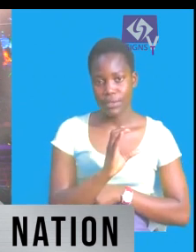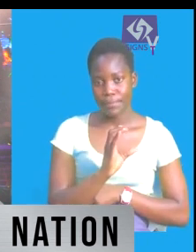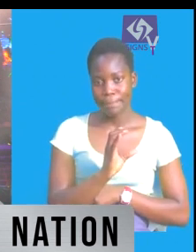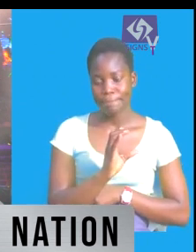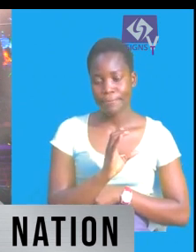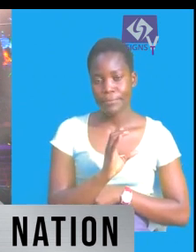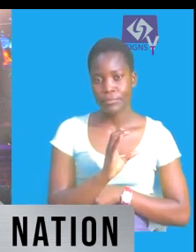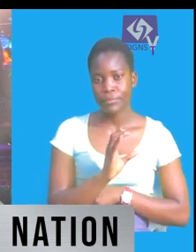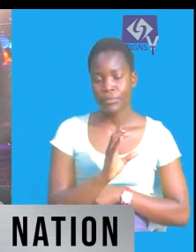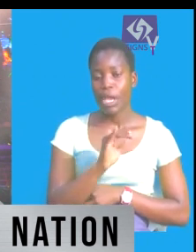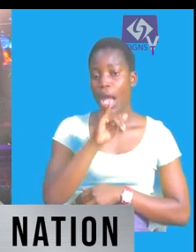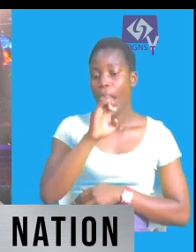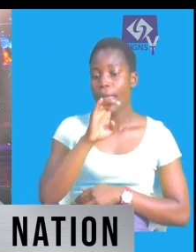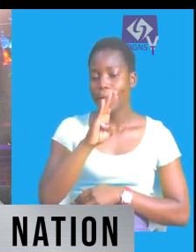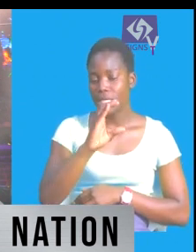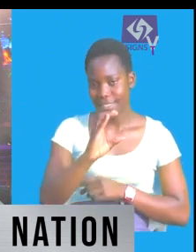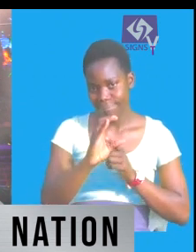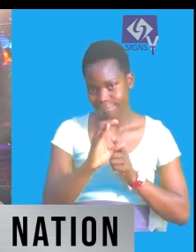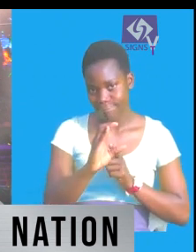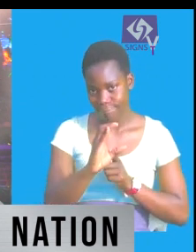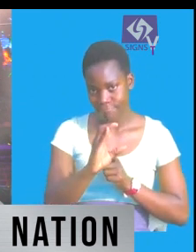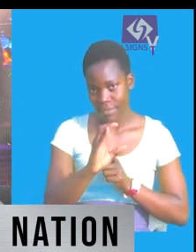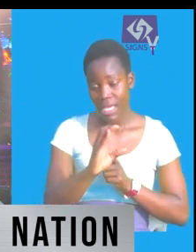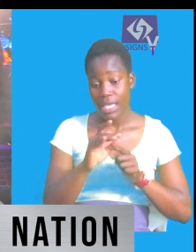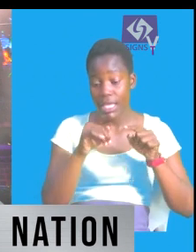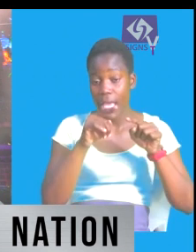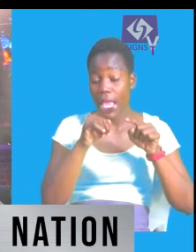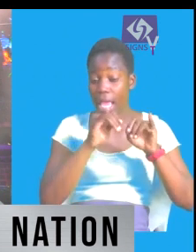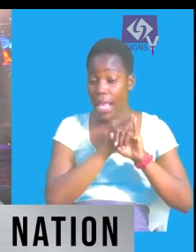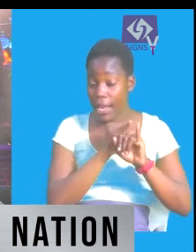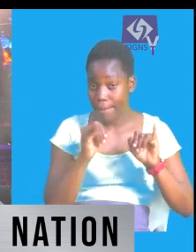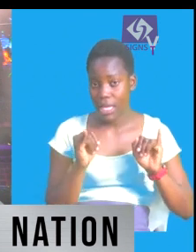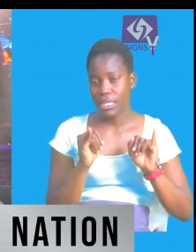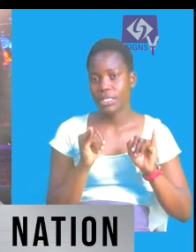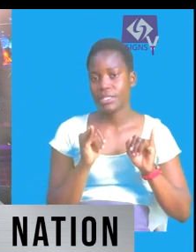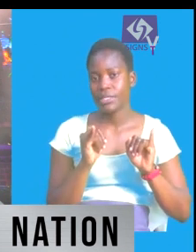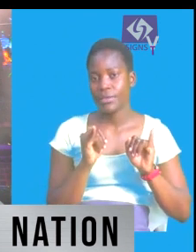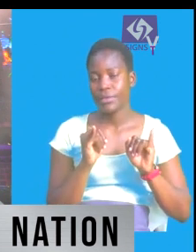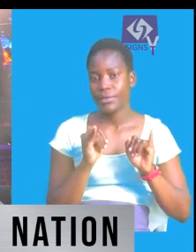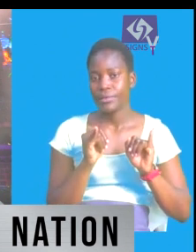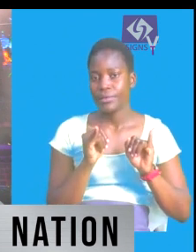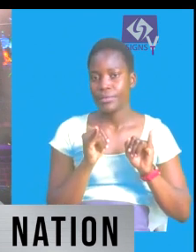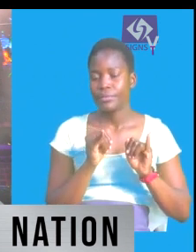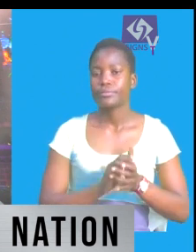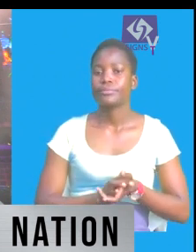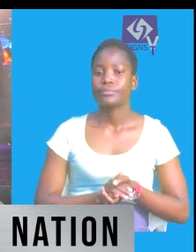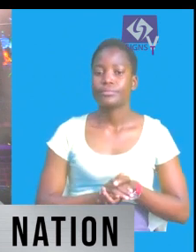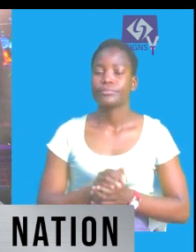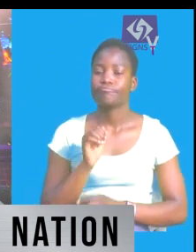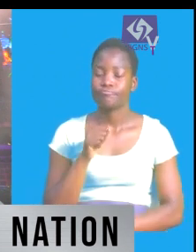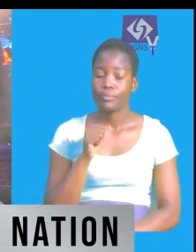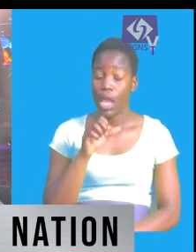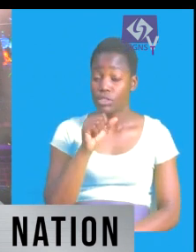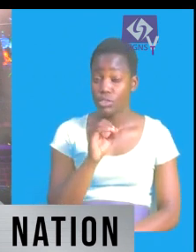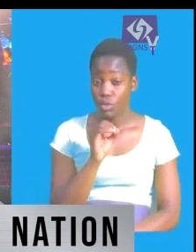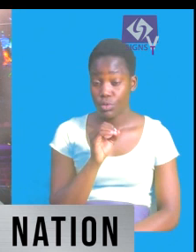one, IEBC is an independent from even its name. Right. Yeah.